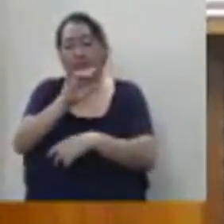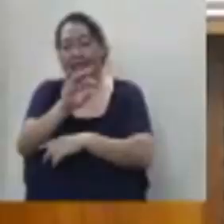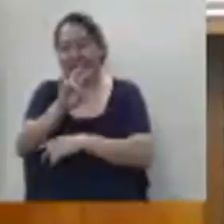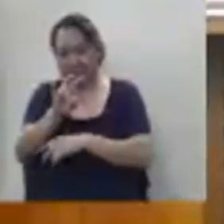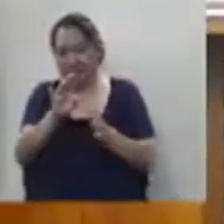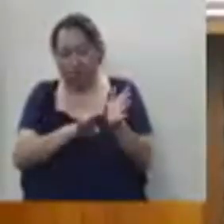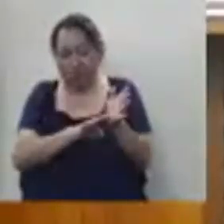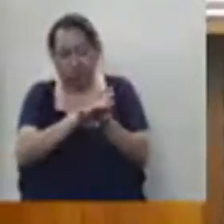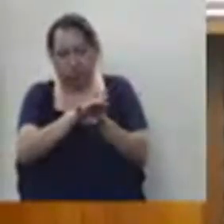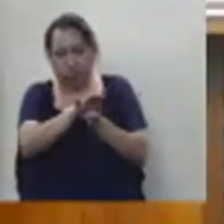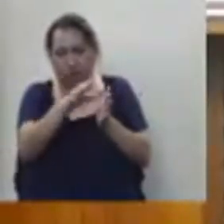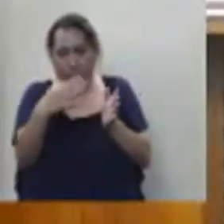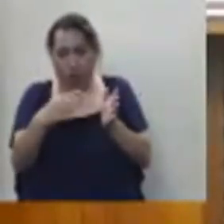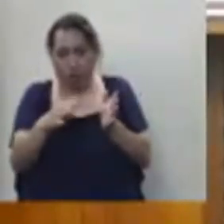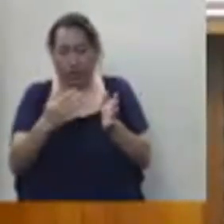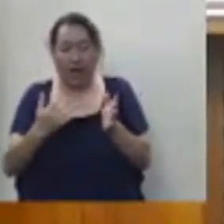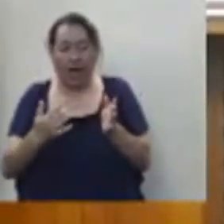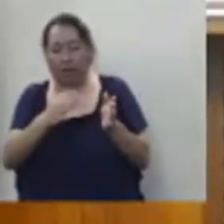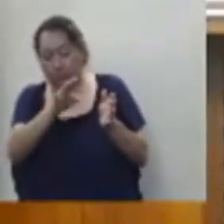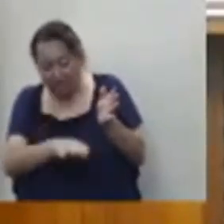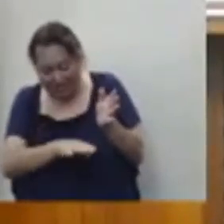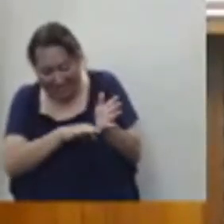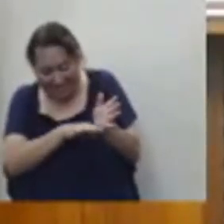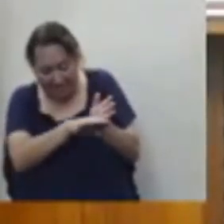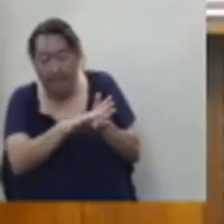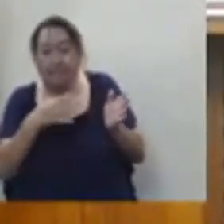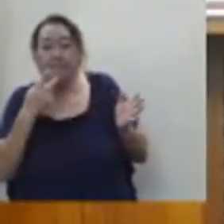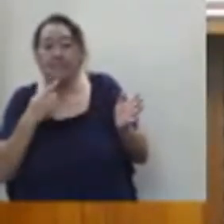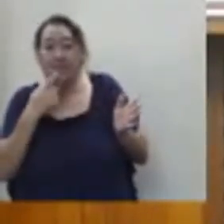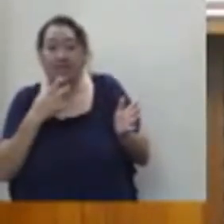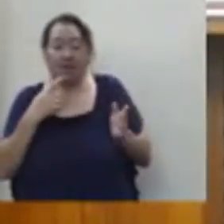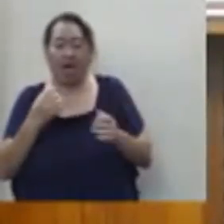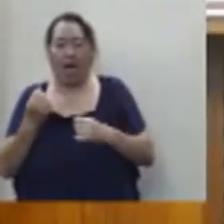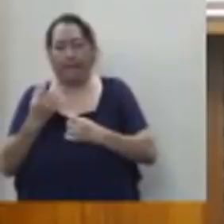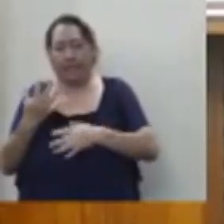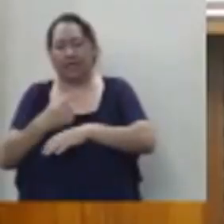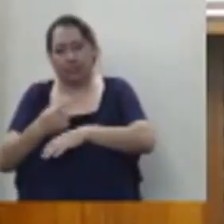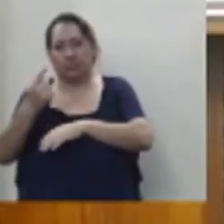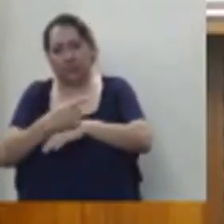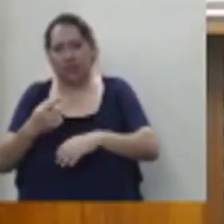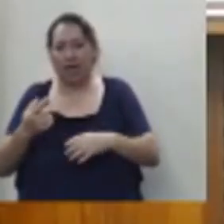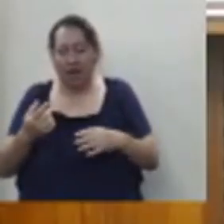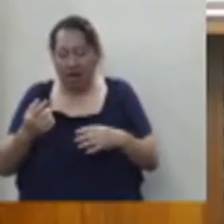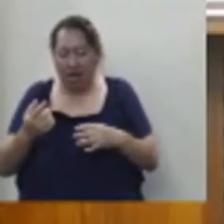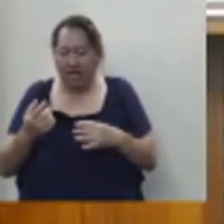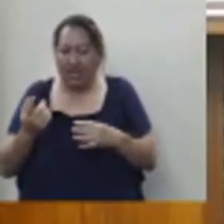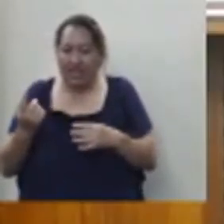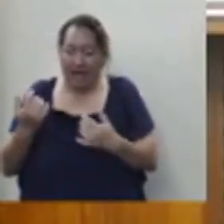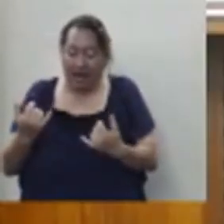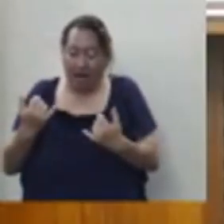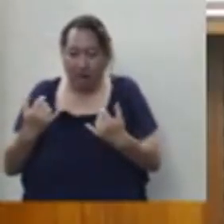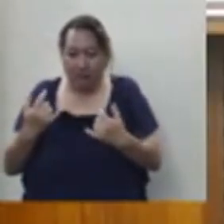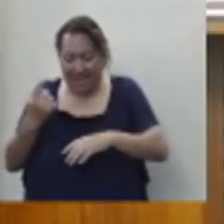finally, the pink line, again, as the days go by, we experience a death and so forth as the days go by